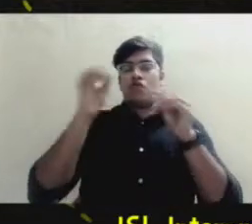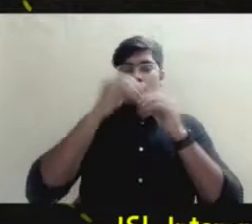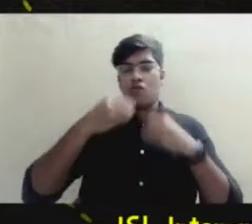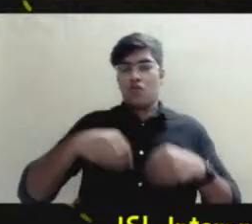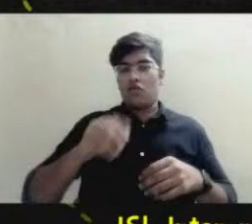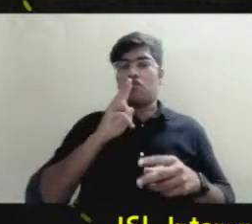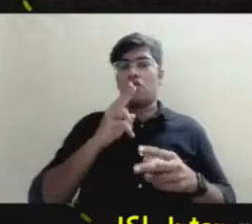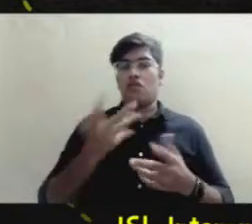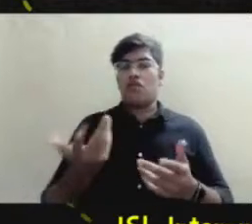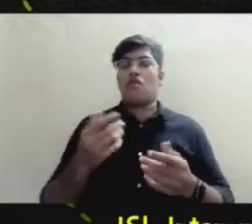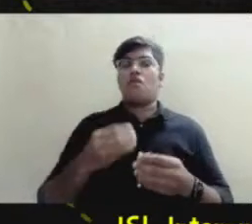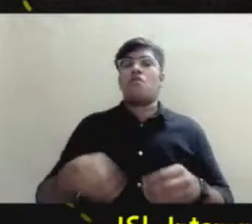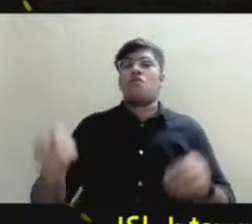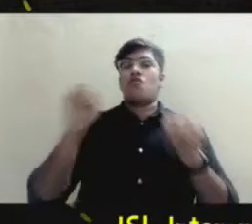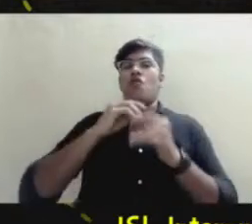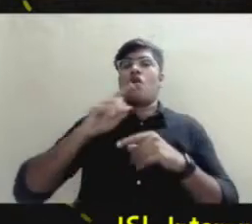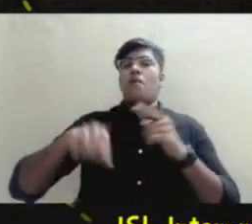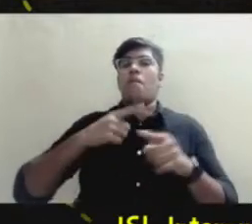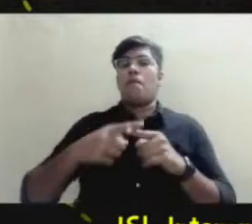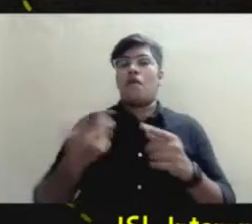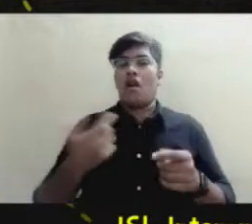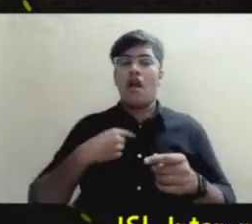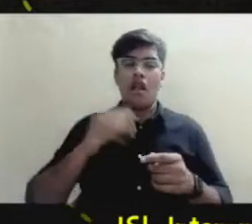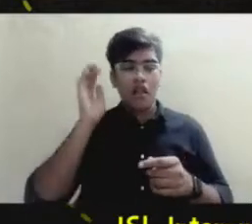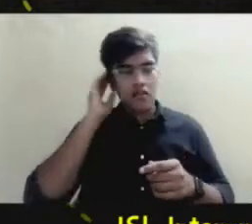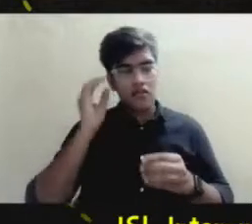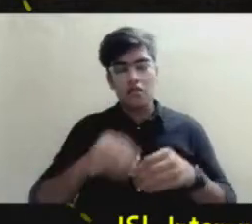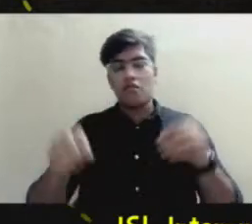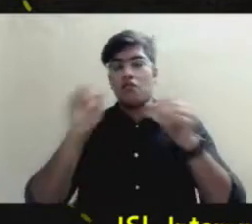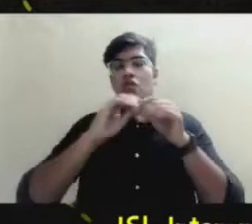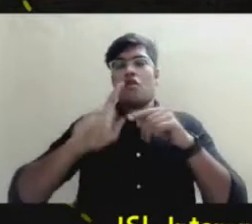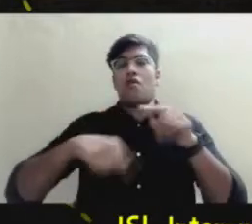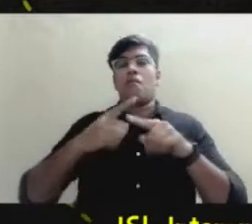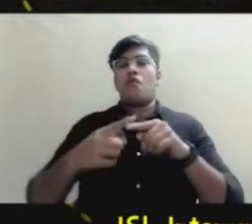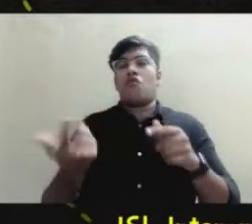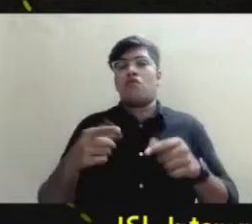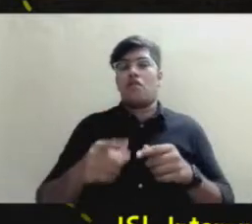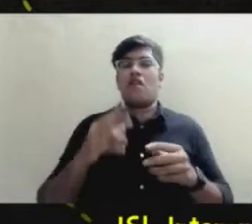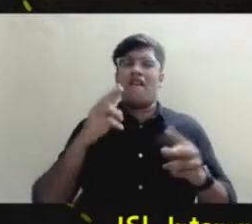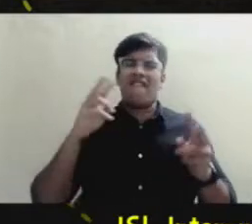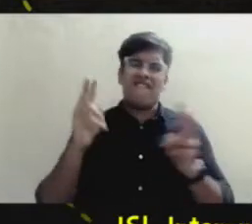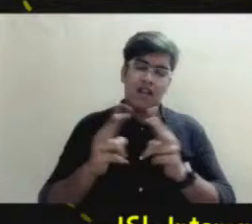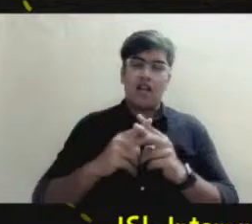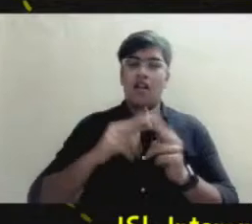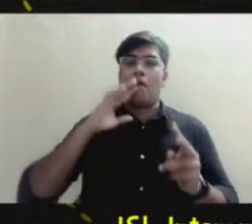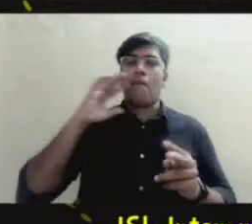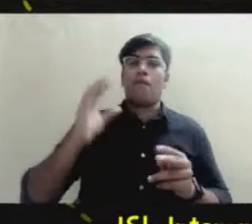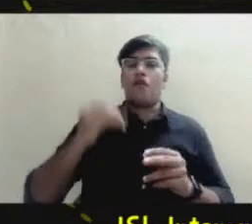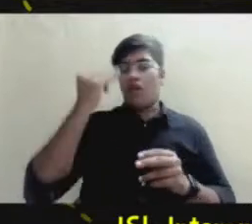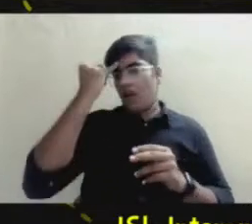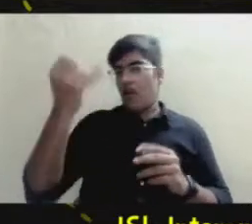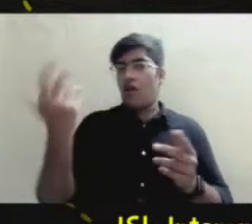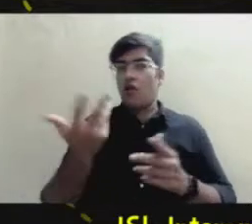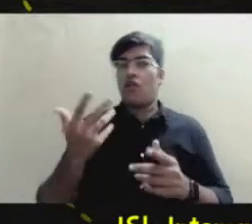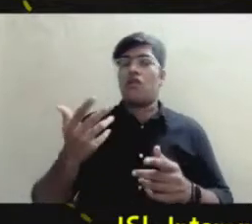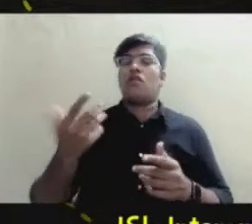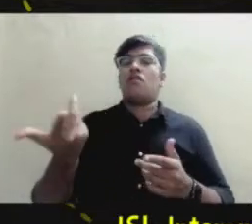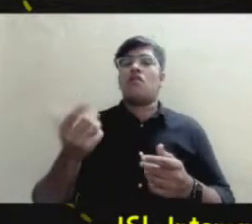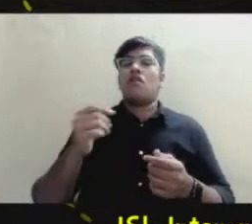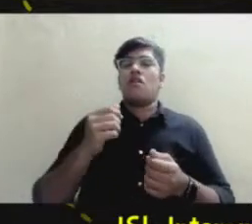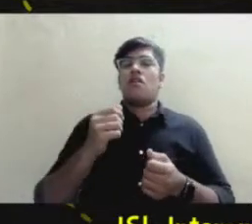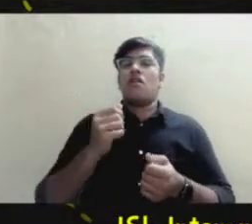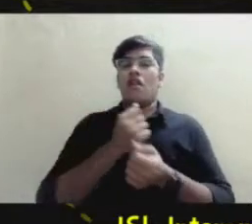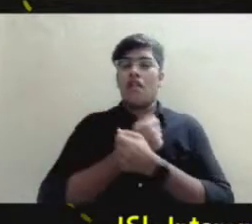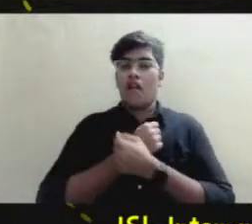we can talk more about, and I can listen more about this very, very important idea of love, sex, pleasure,